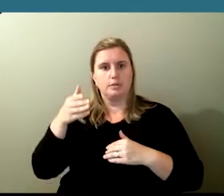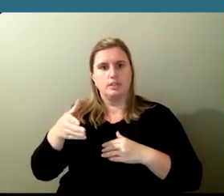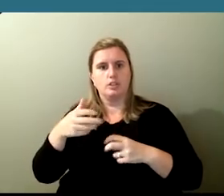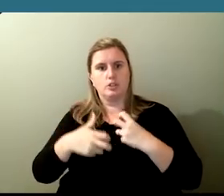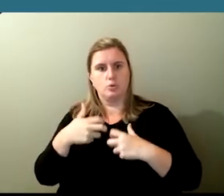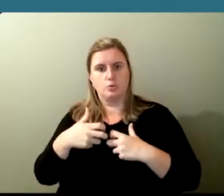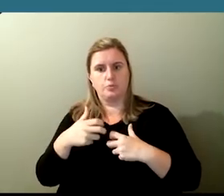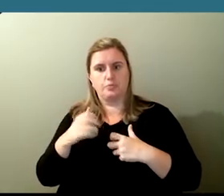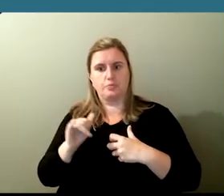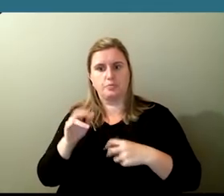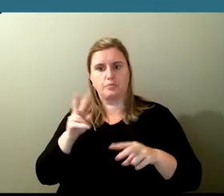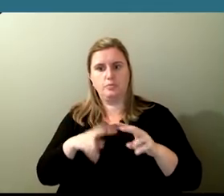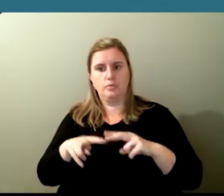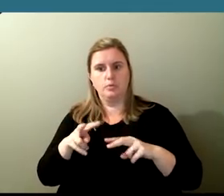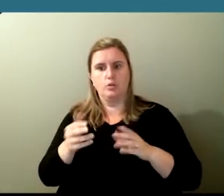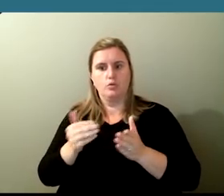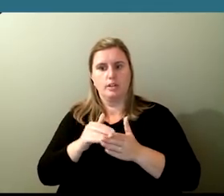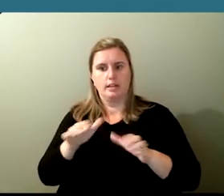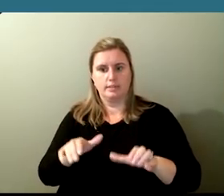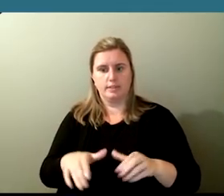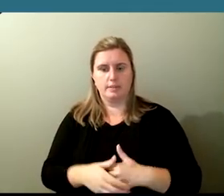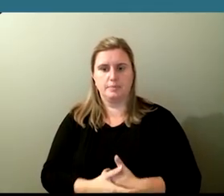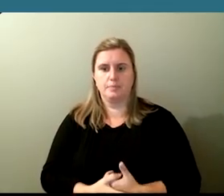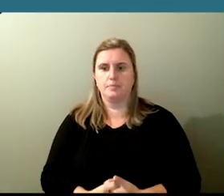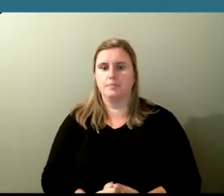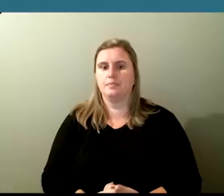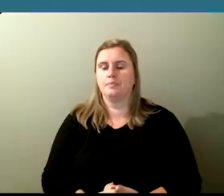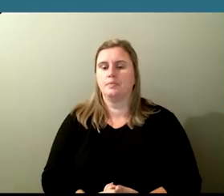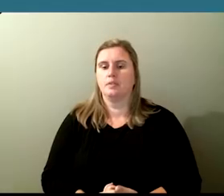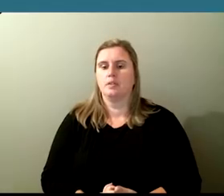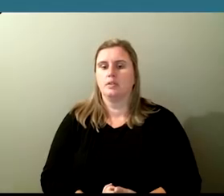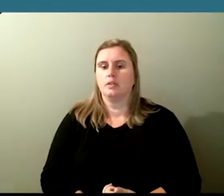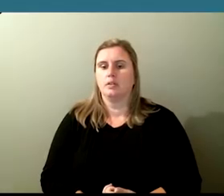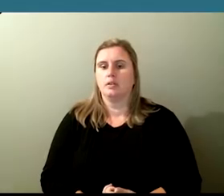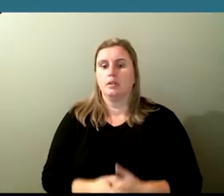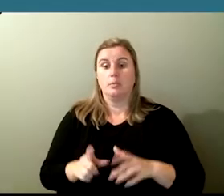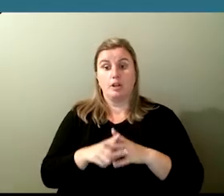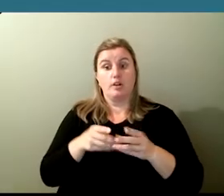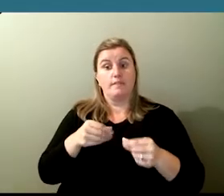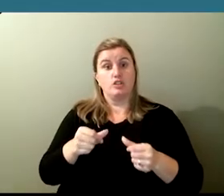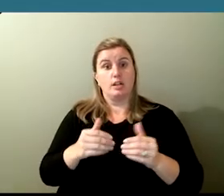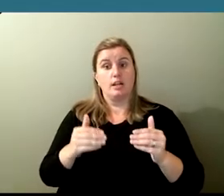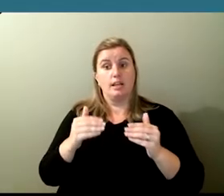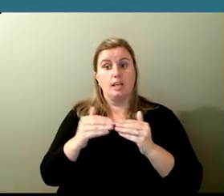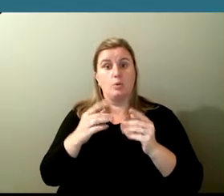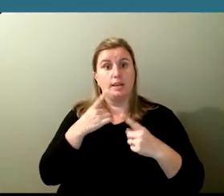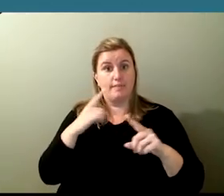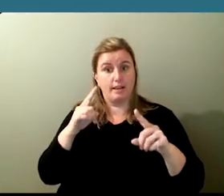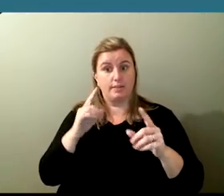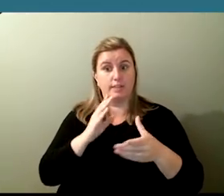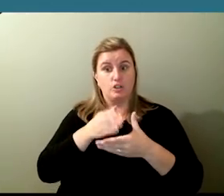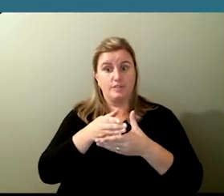as observer reactivity. The results suggest that this appeared an efficient and equally effective